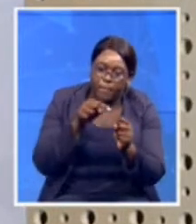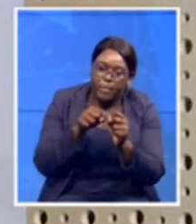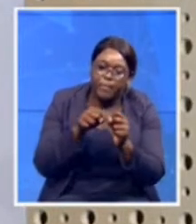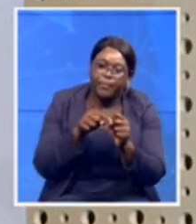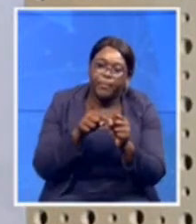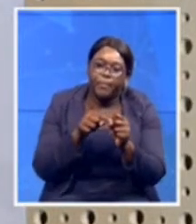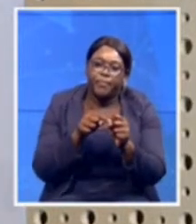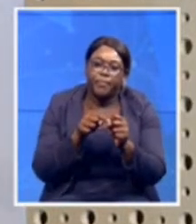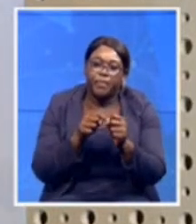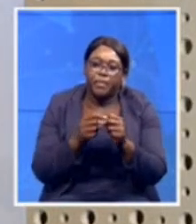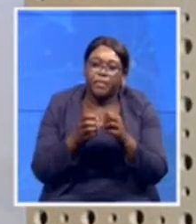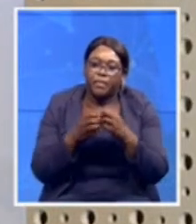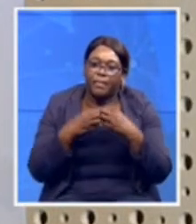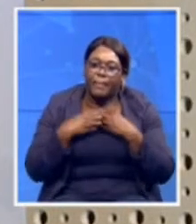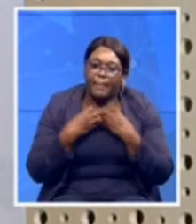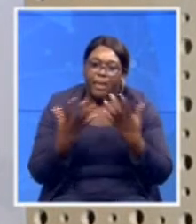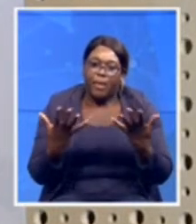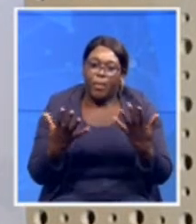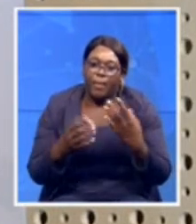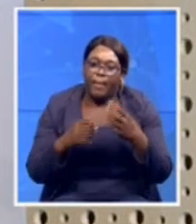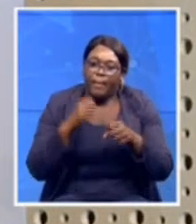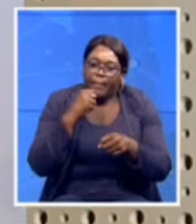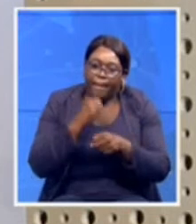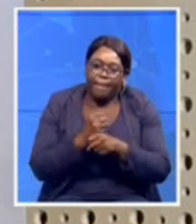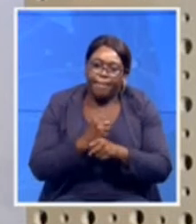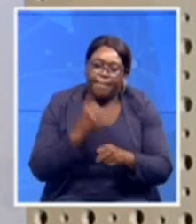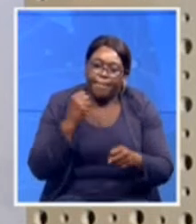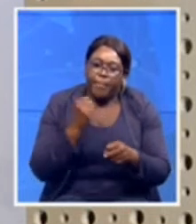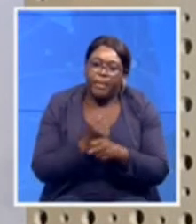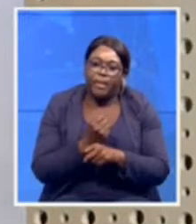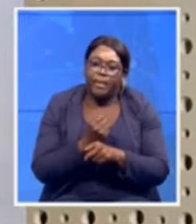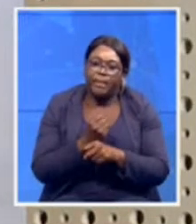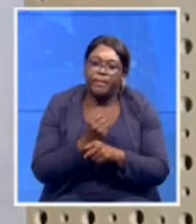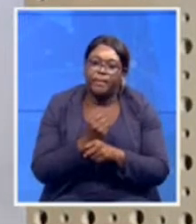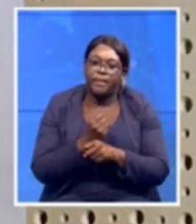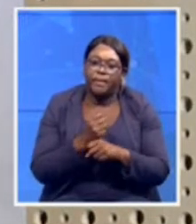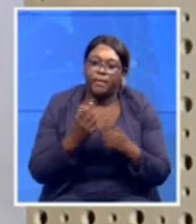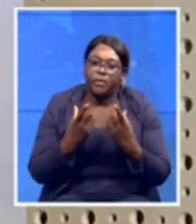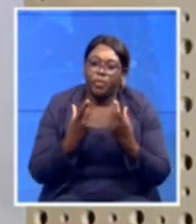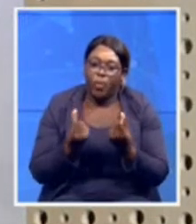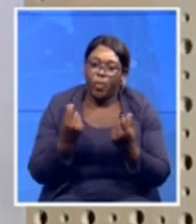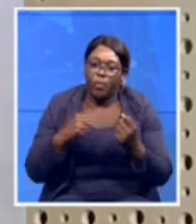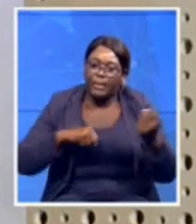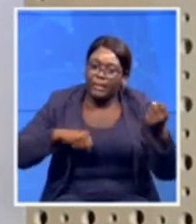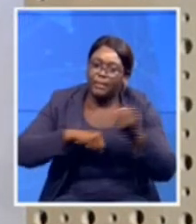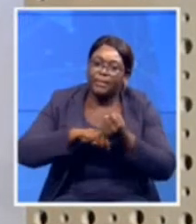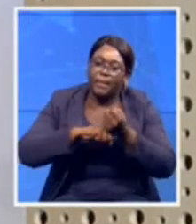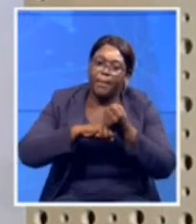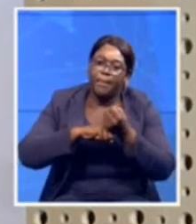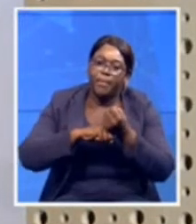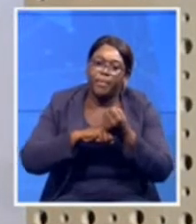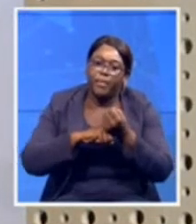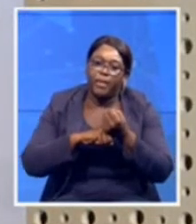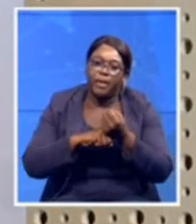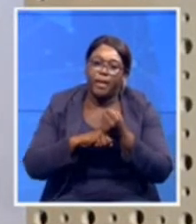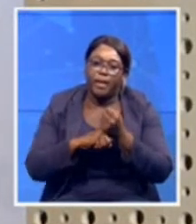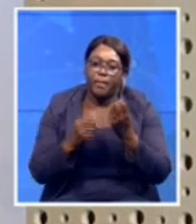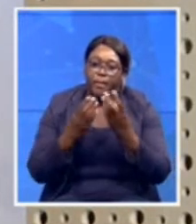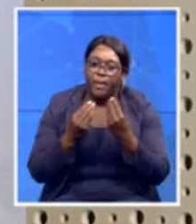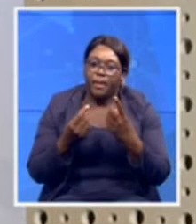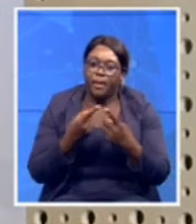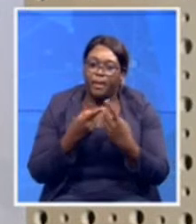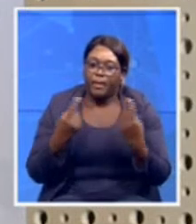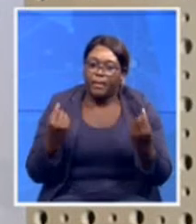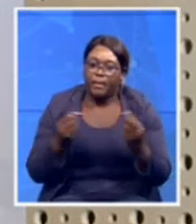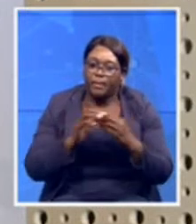and we hope to further build on the support that we continue to get from our leadership, both council and the department under